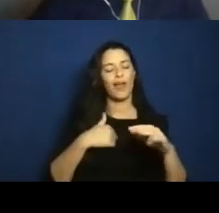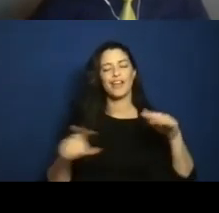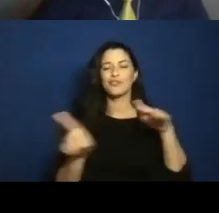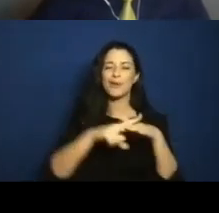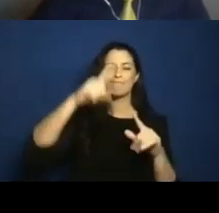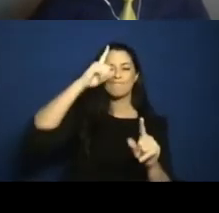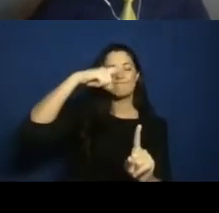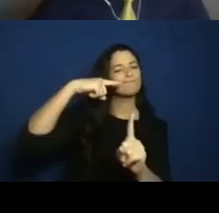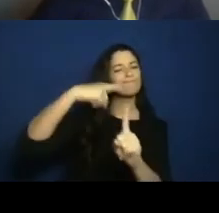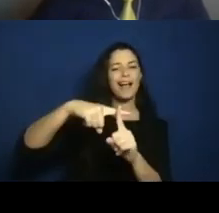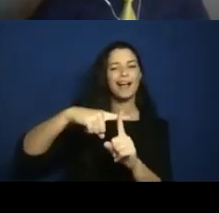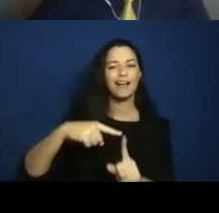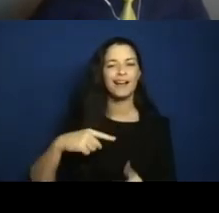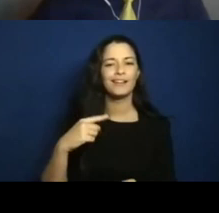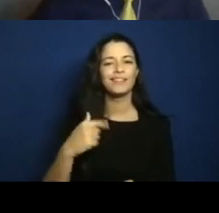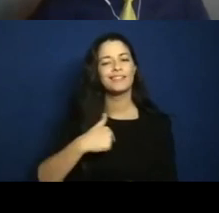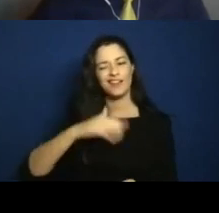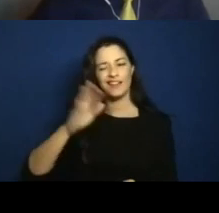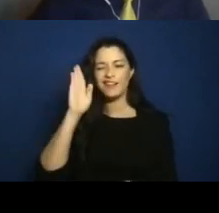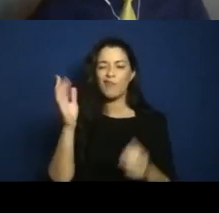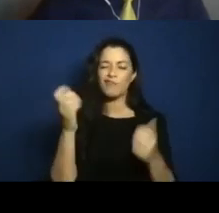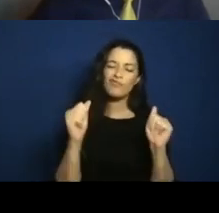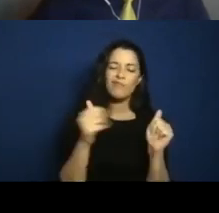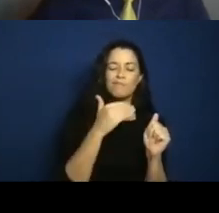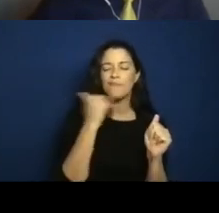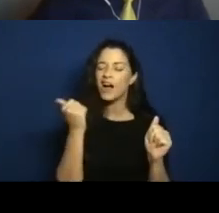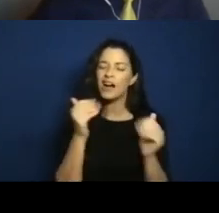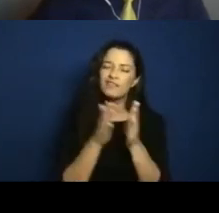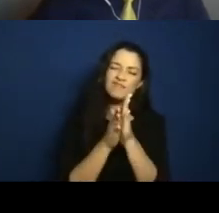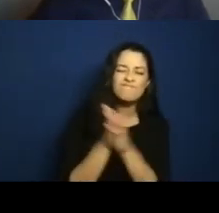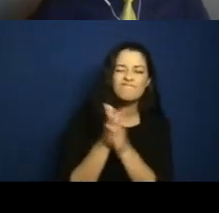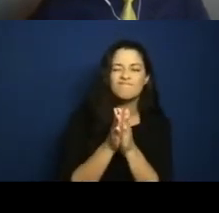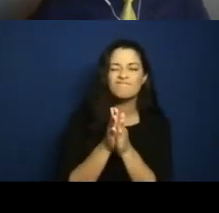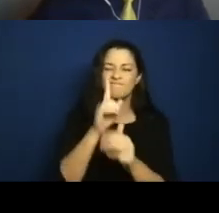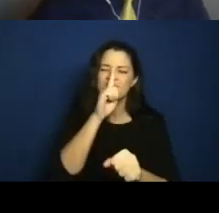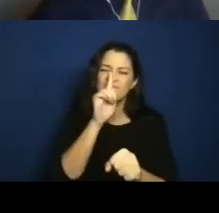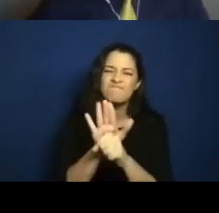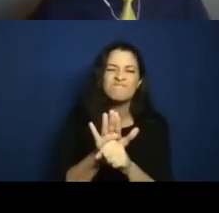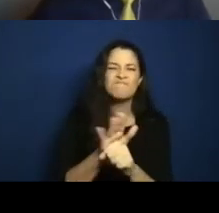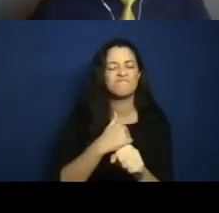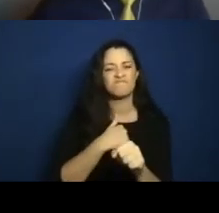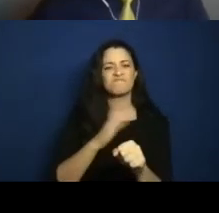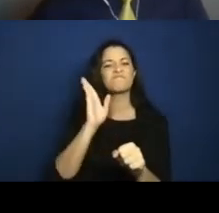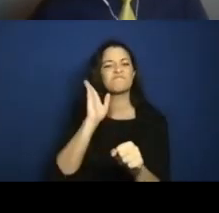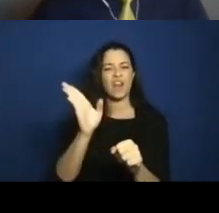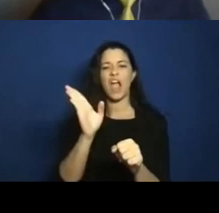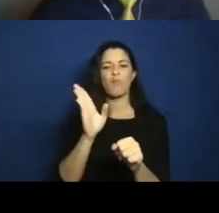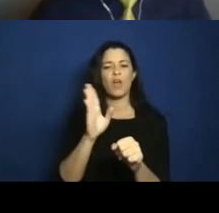mindset of I'm gonna give it my all, I'm gonna do my best. I'm gonna see people as being